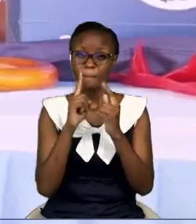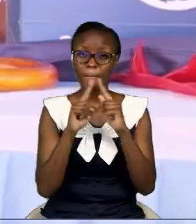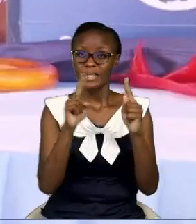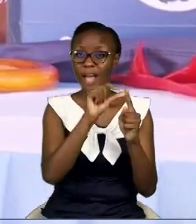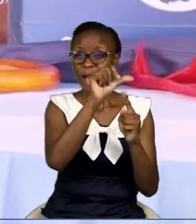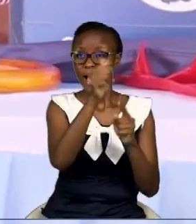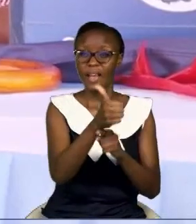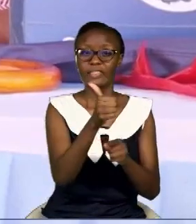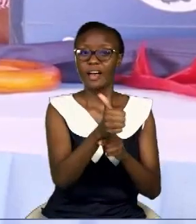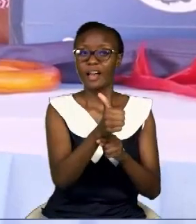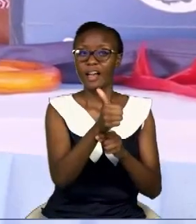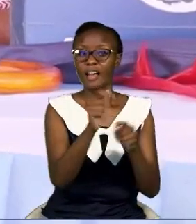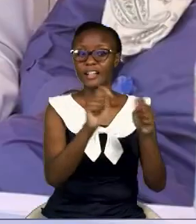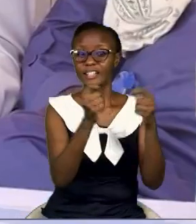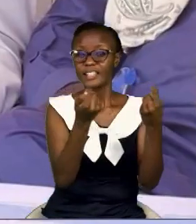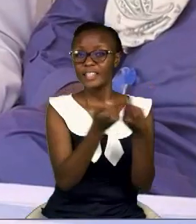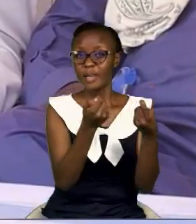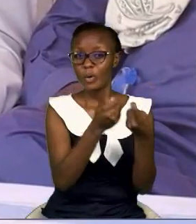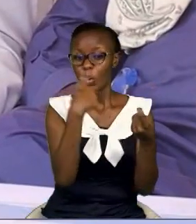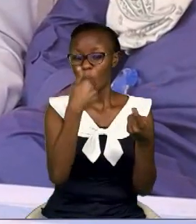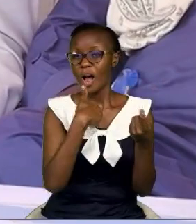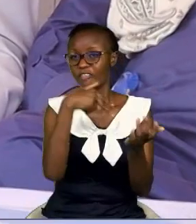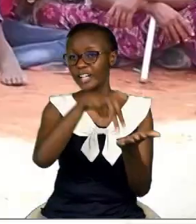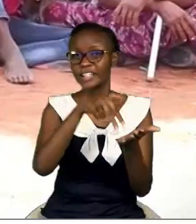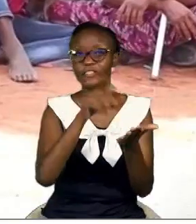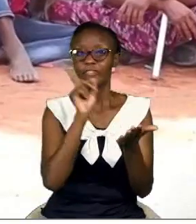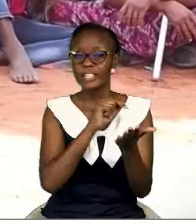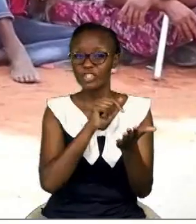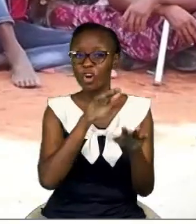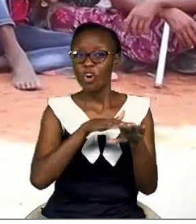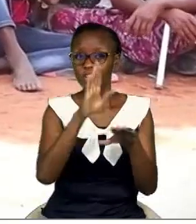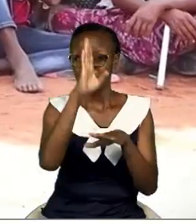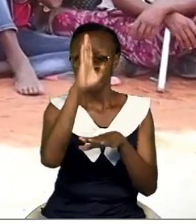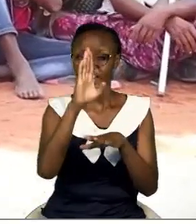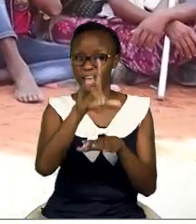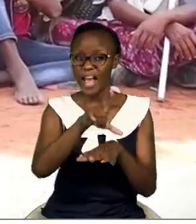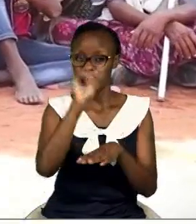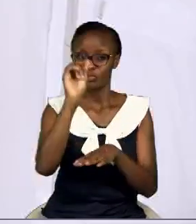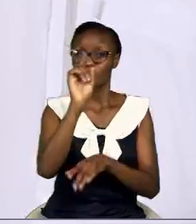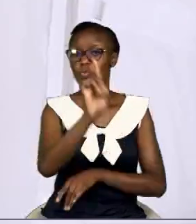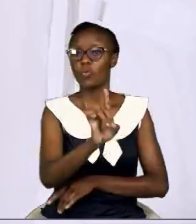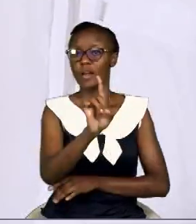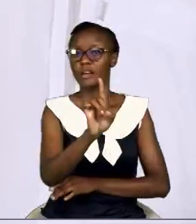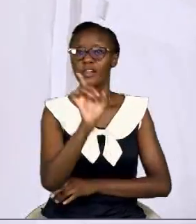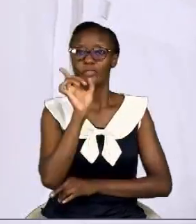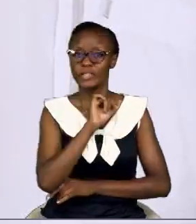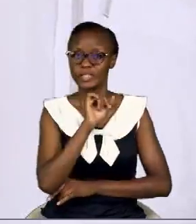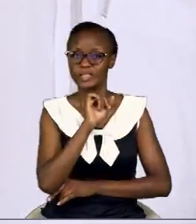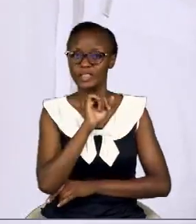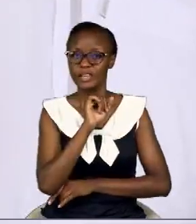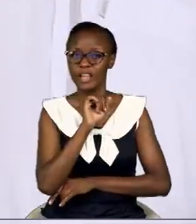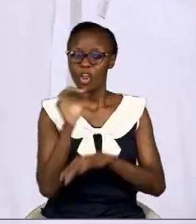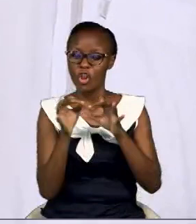up at least three candidates for the same seat, on Sunday anonymously settled on one of their own. After a long